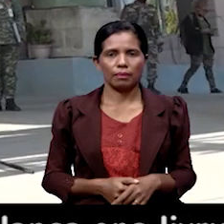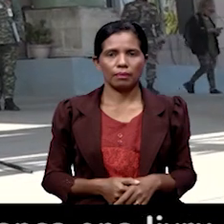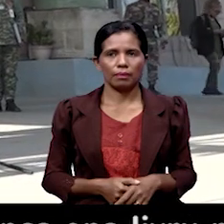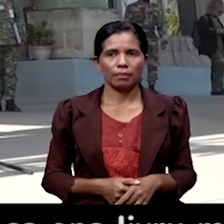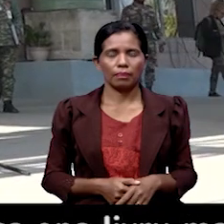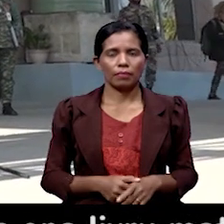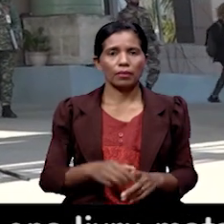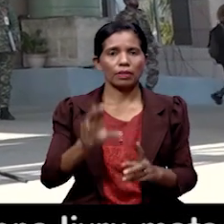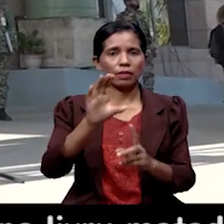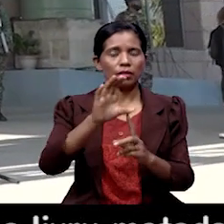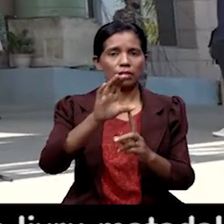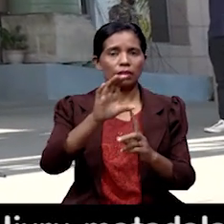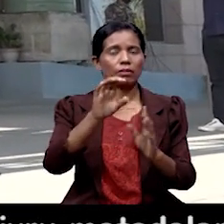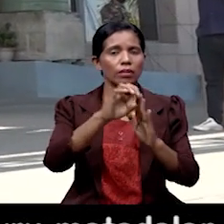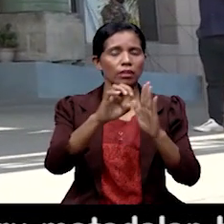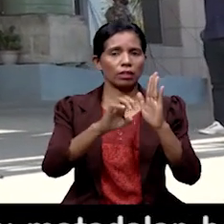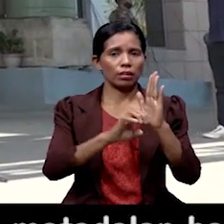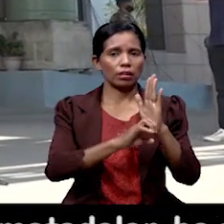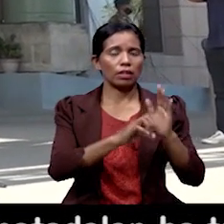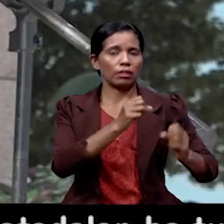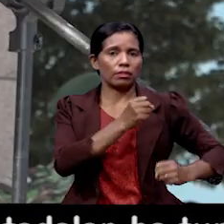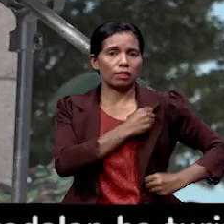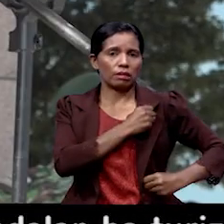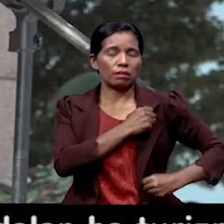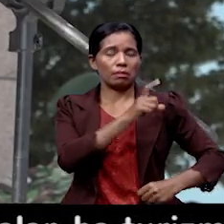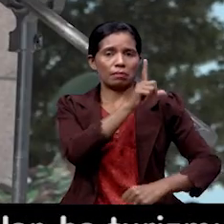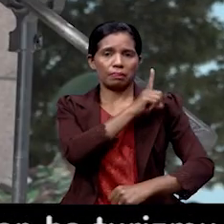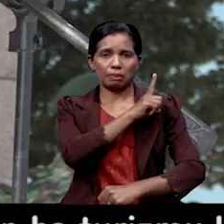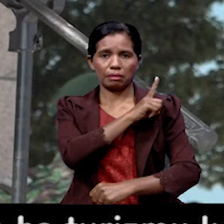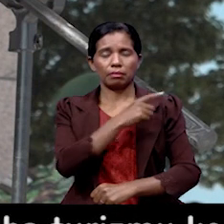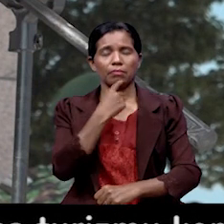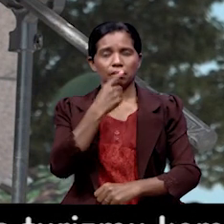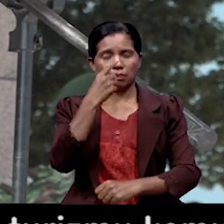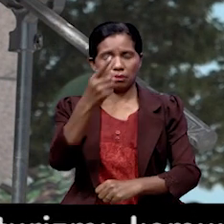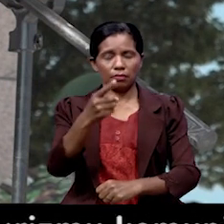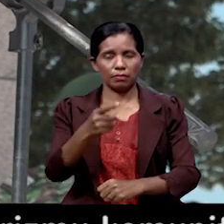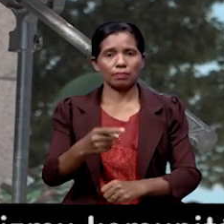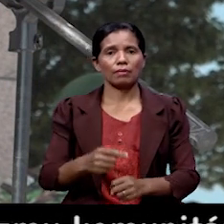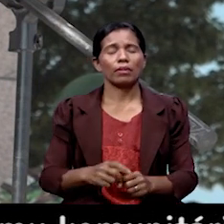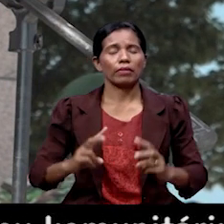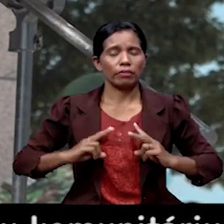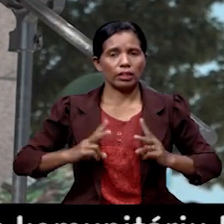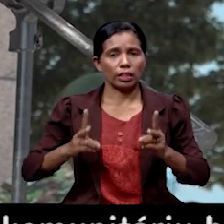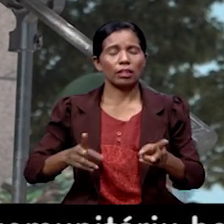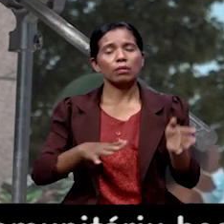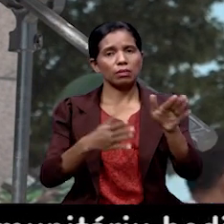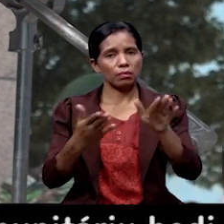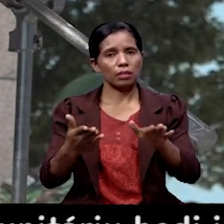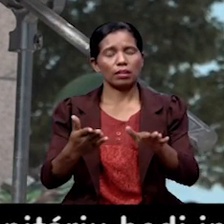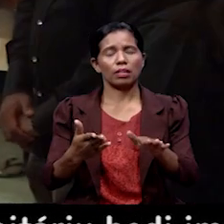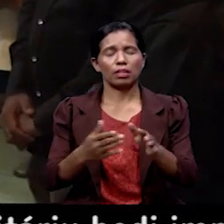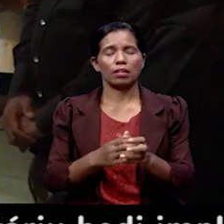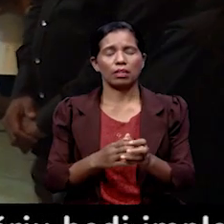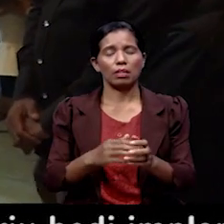Chef Estado Mayor General FFDTL Tenente General Lere Anan Timur hateten saudoze Ma’Huno BuKar Karathayano nundar